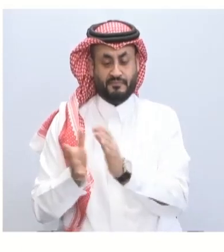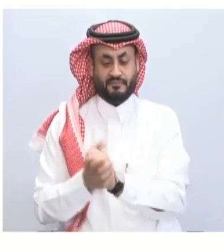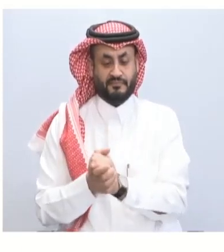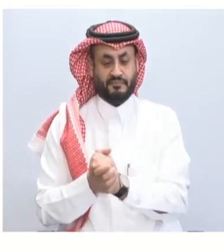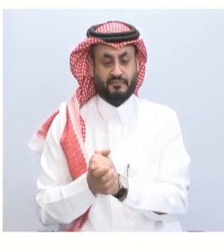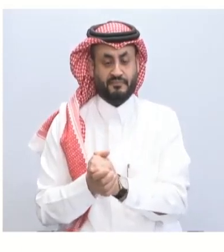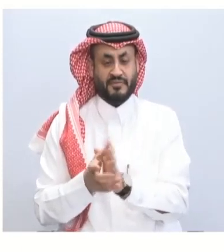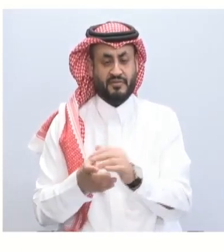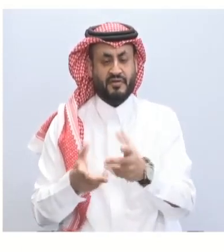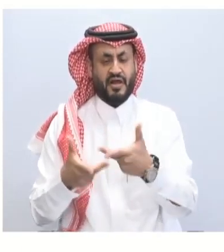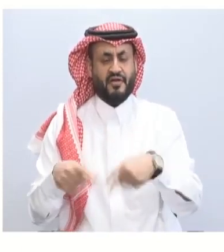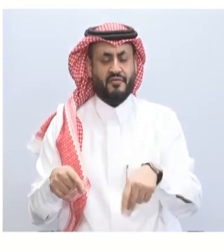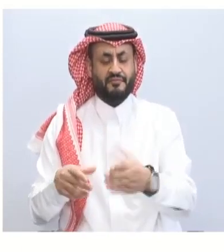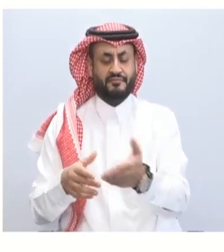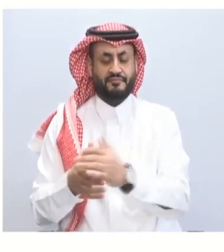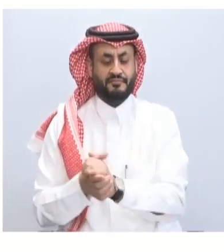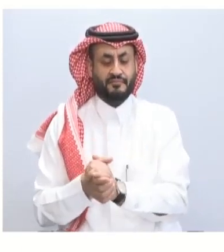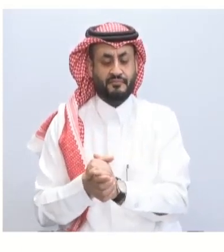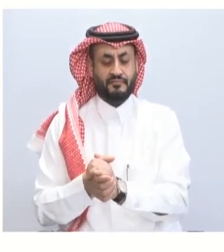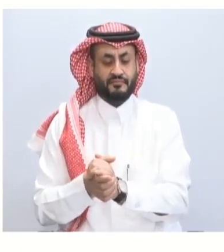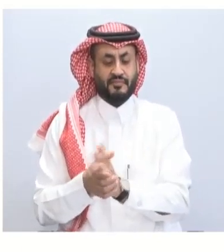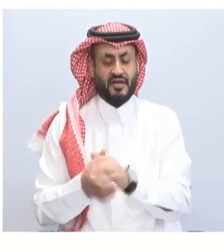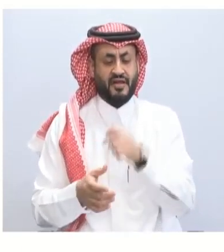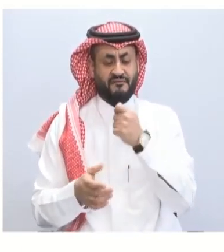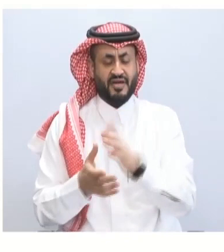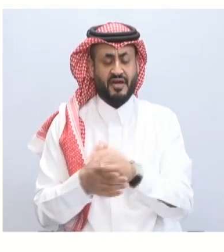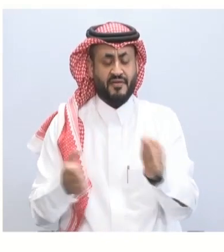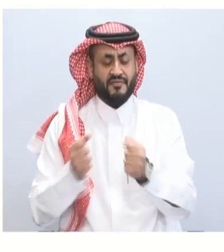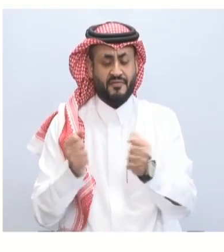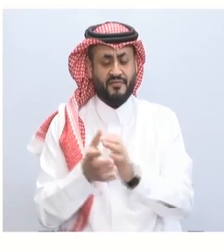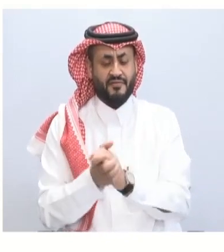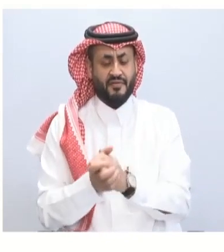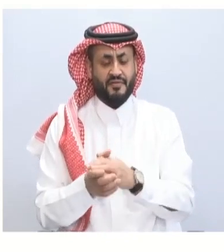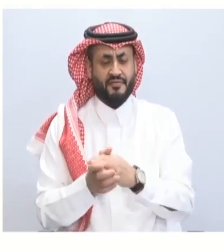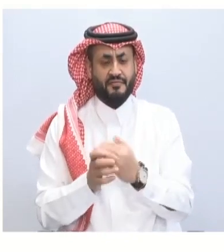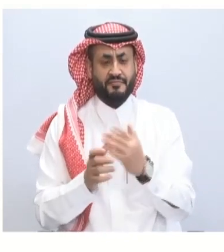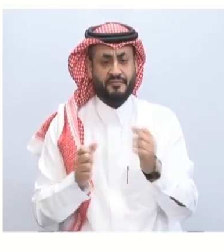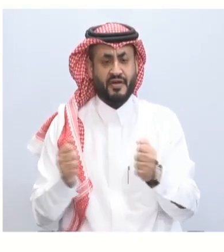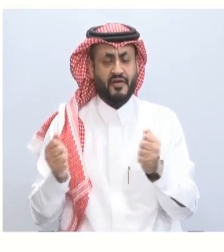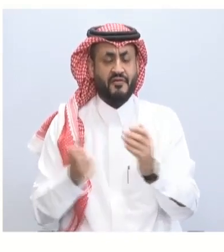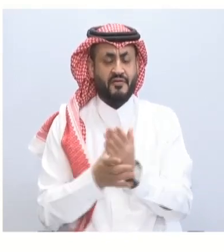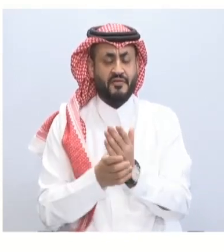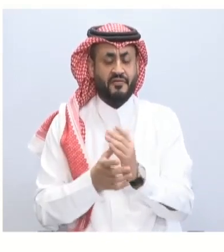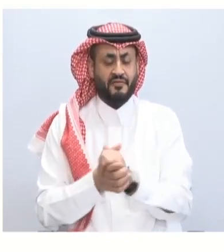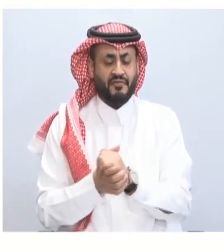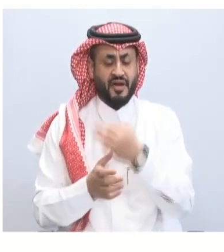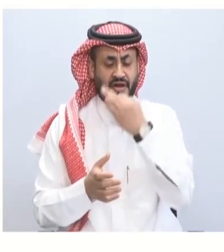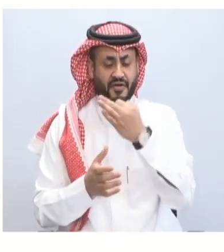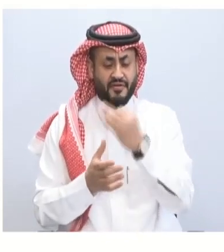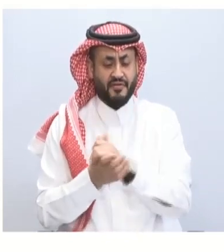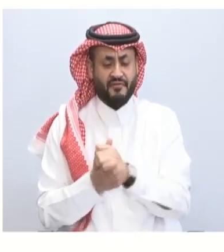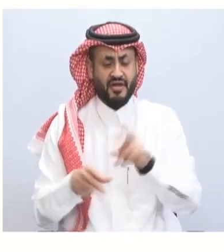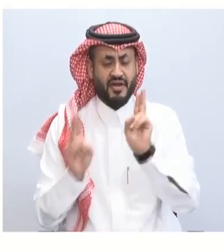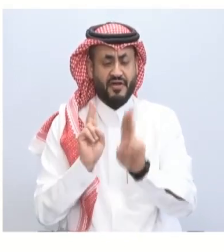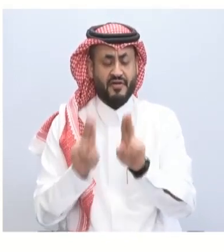Now the last part that we have here, so they quickly revised their views on language competence and stopped being over-concerned